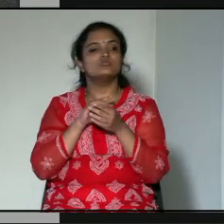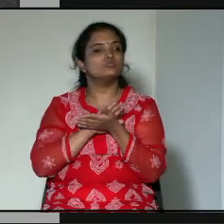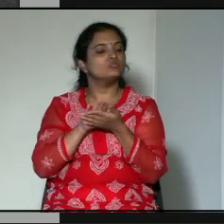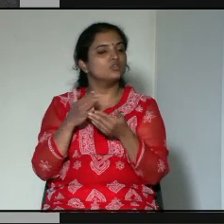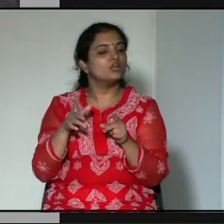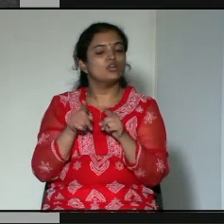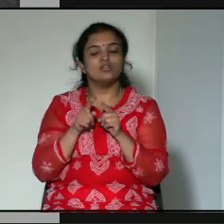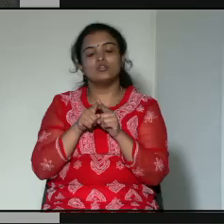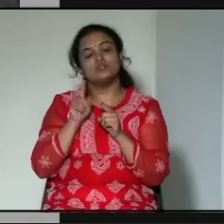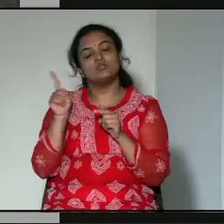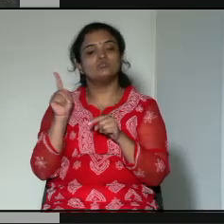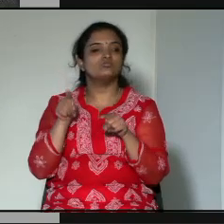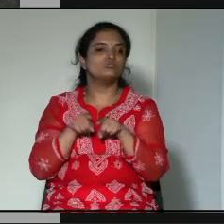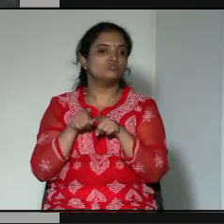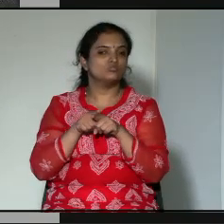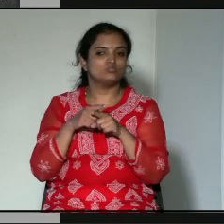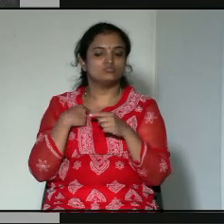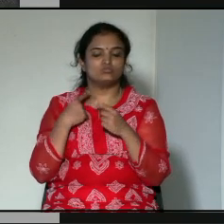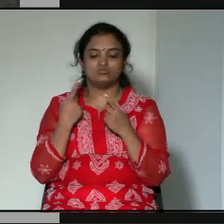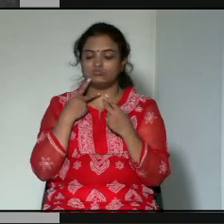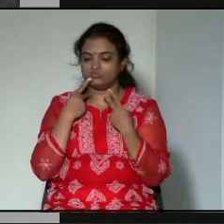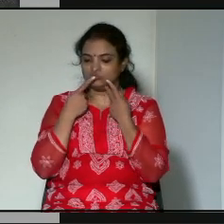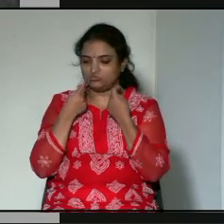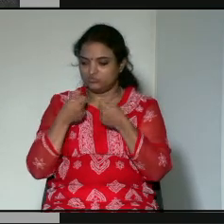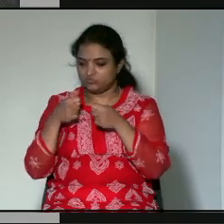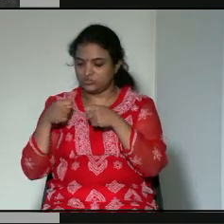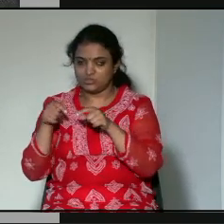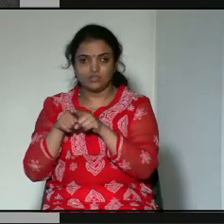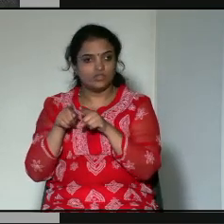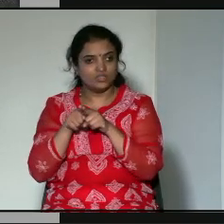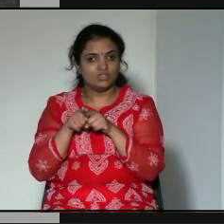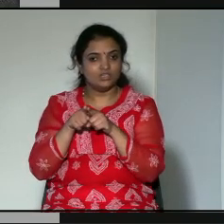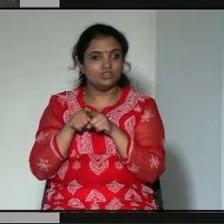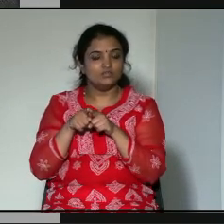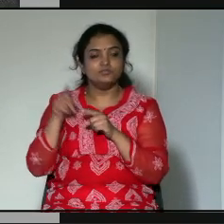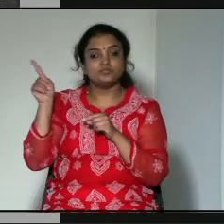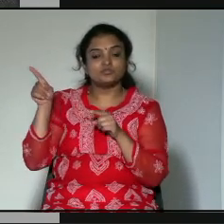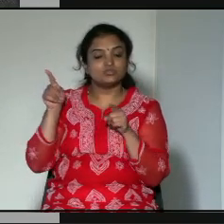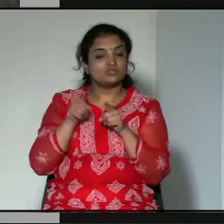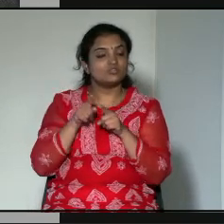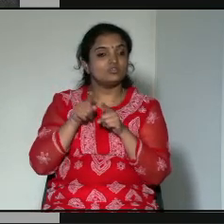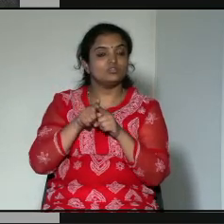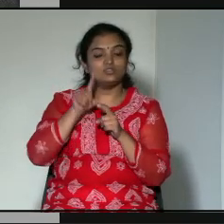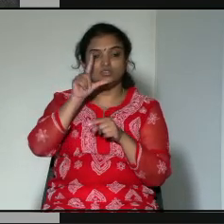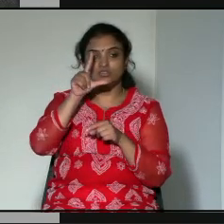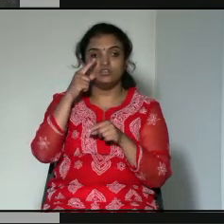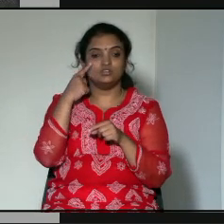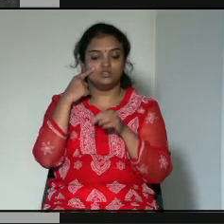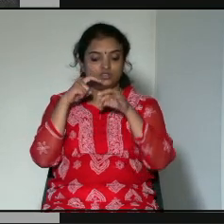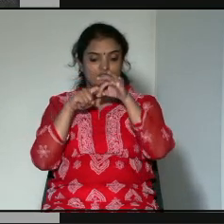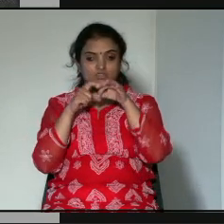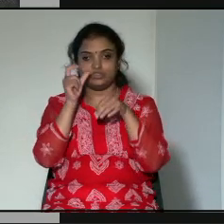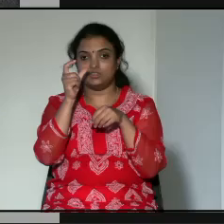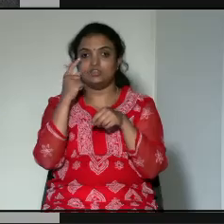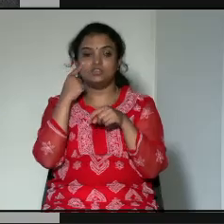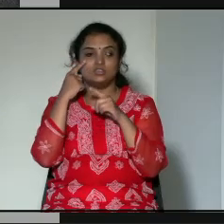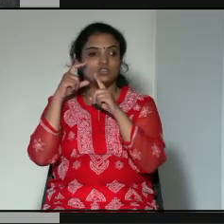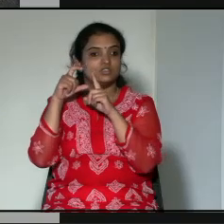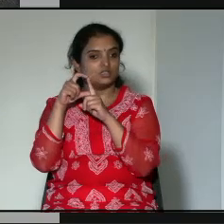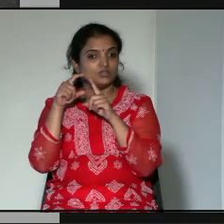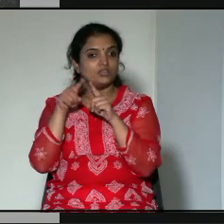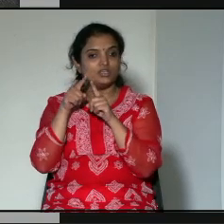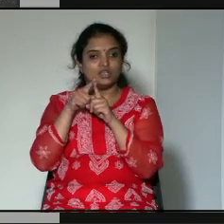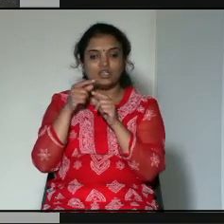was for her a kind of trial by fire. The liquid burning mold, that she was pouring in, she knew, could be